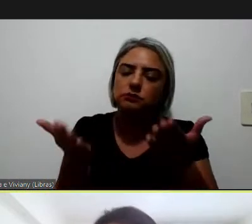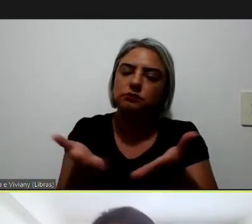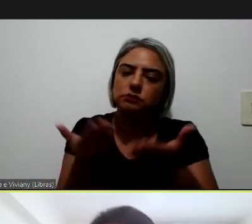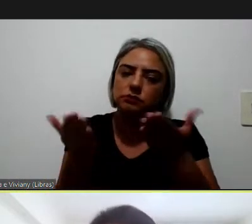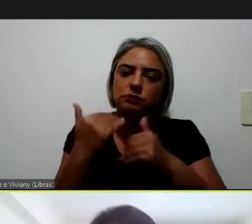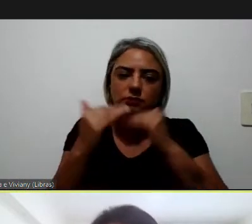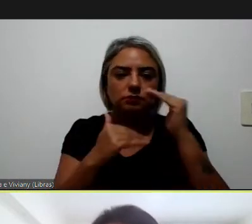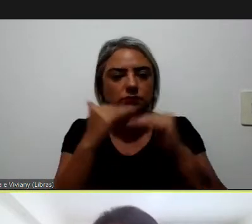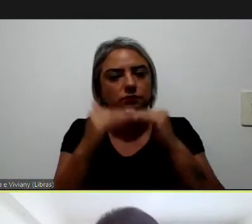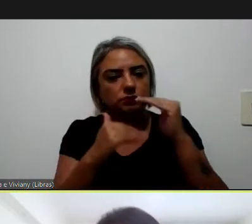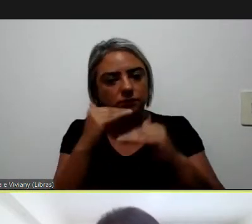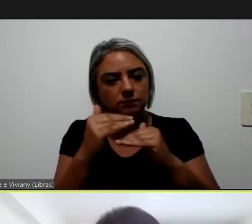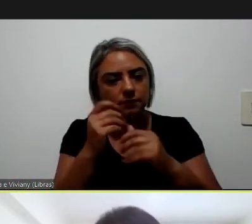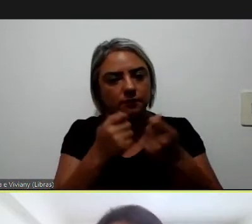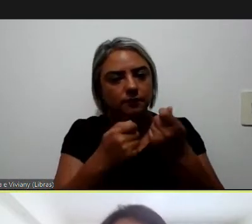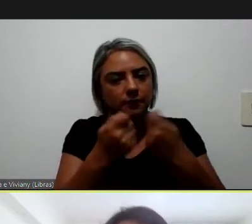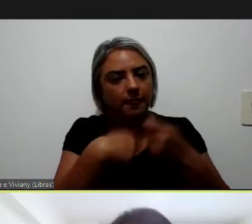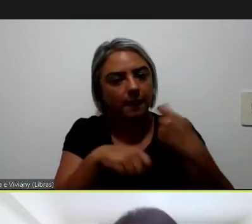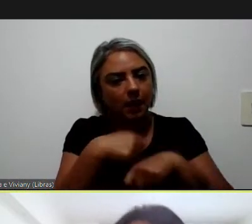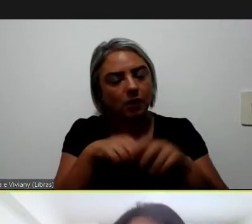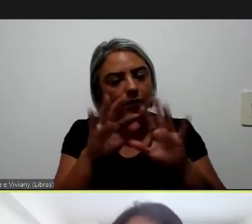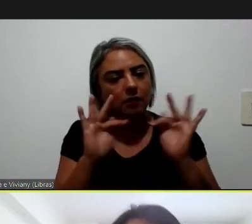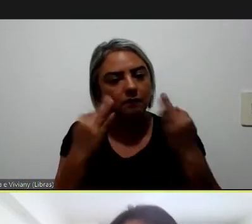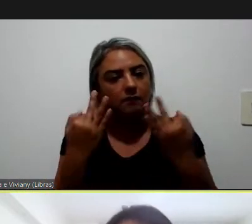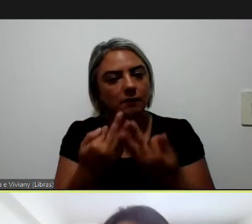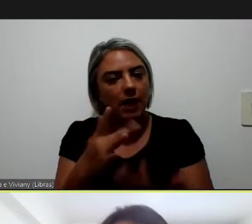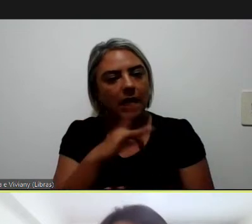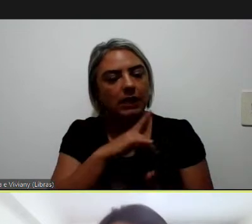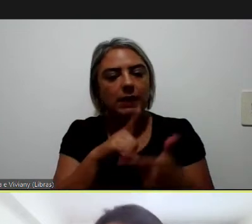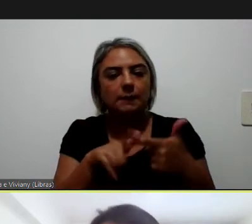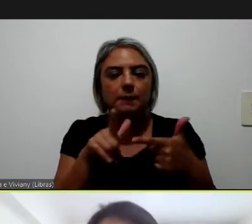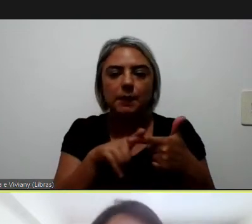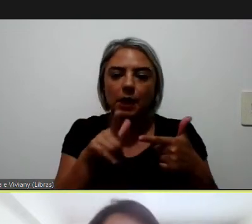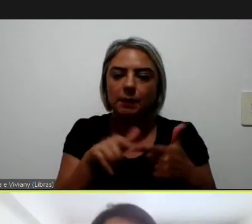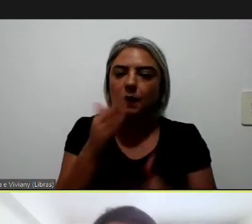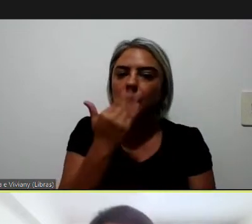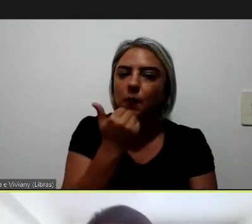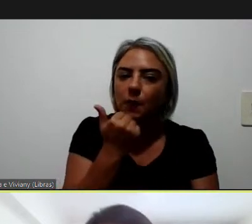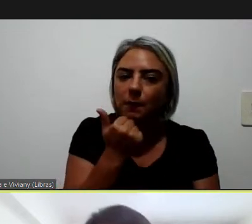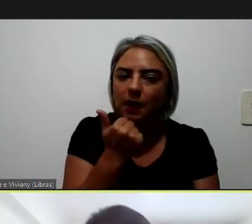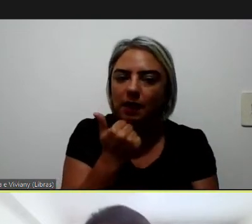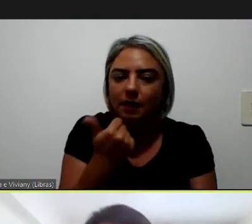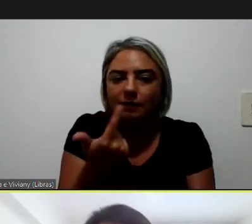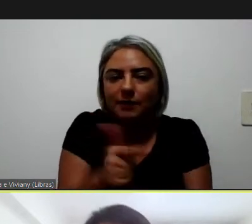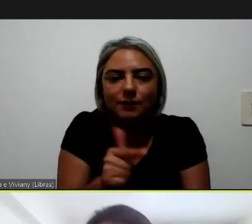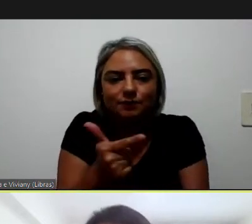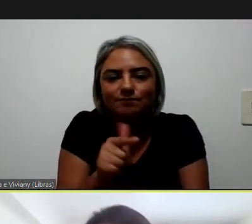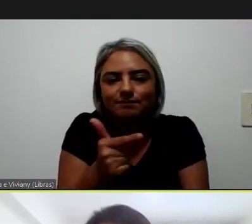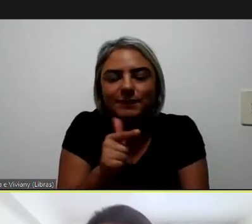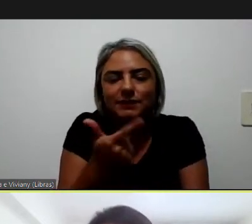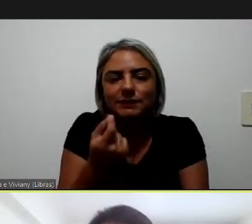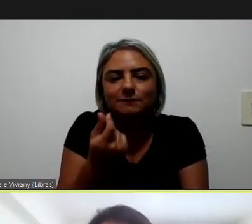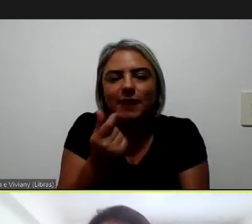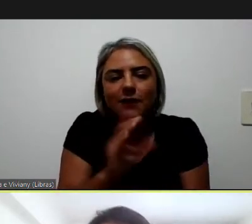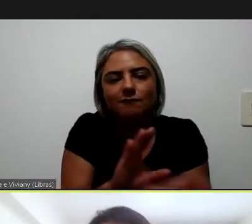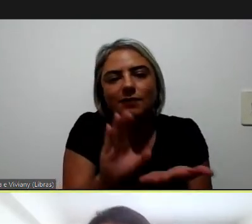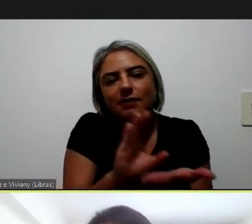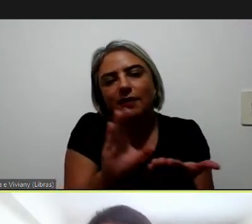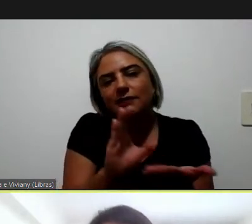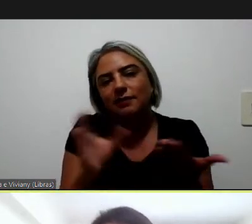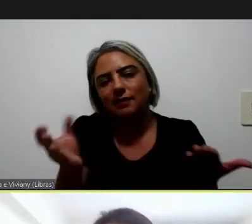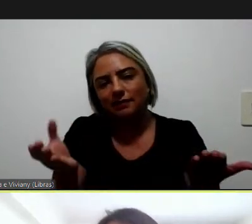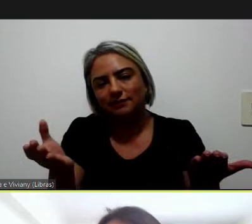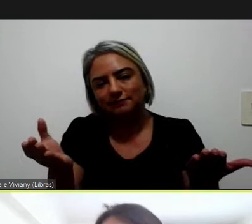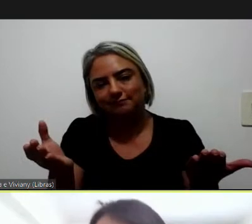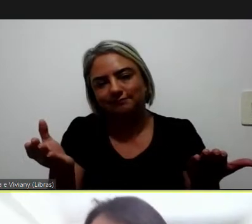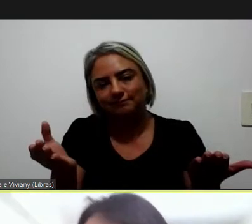to implement in order to stimulate the economic development of their families, those families that have issues to have good nutrition because they do